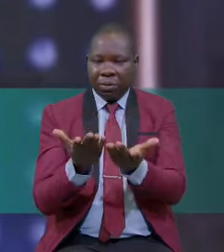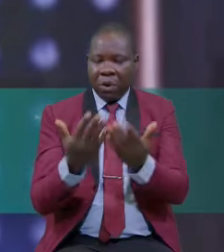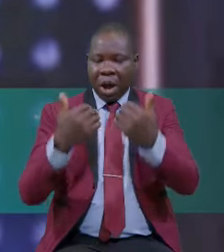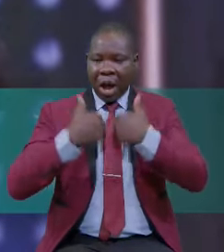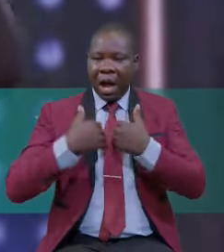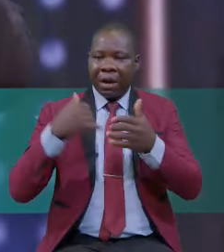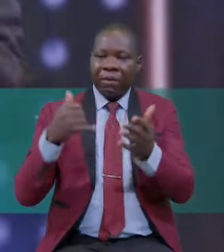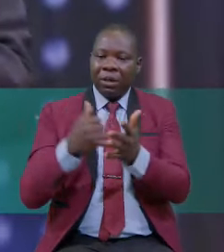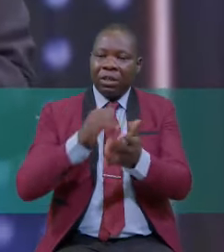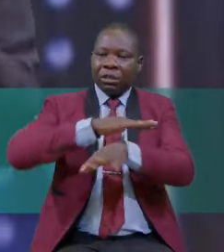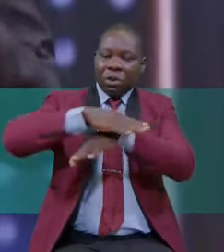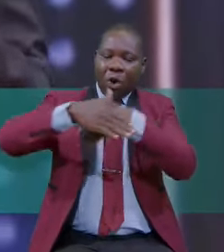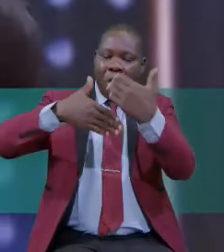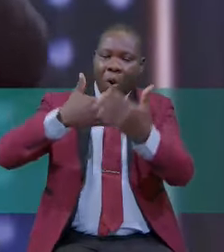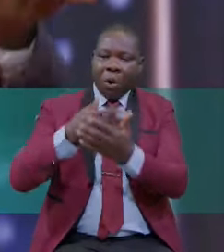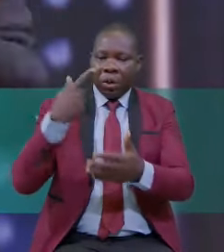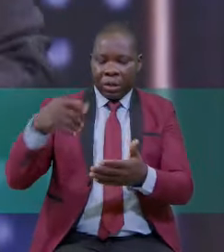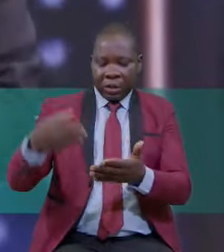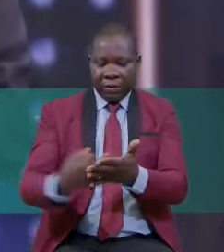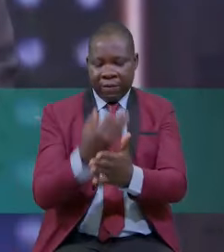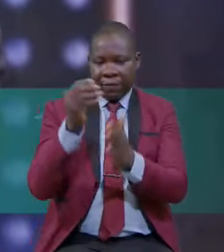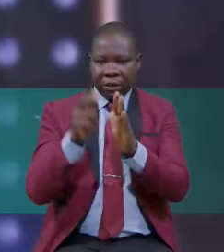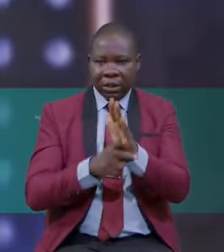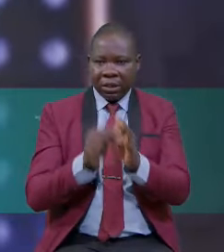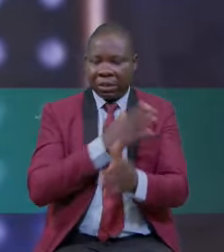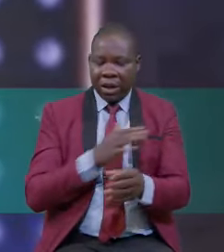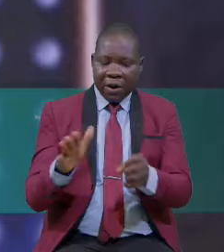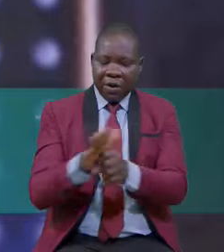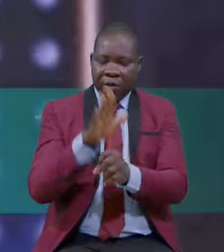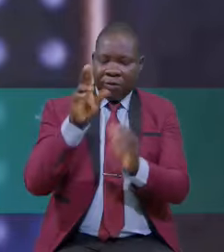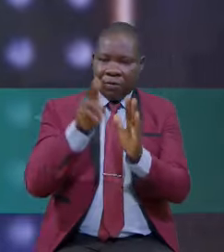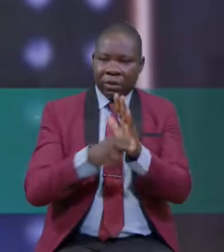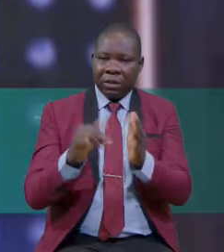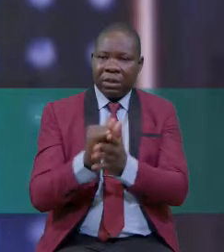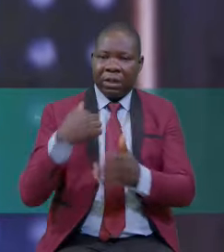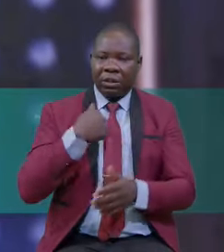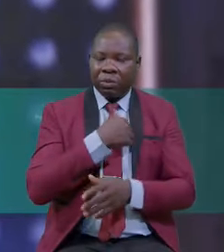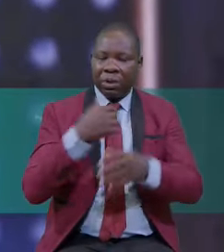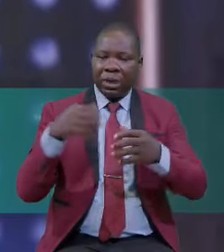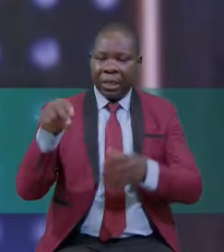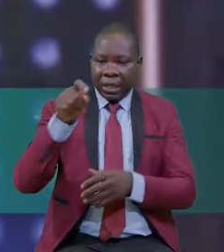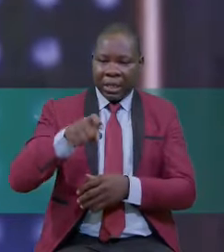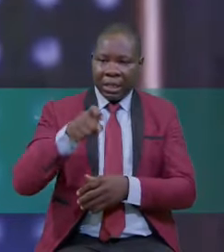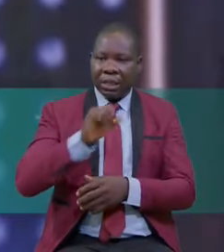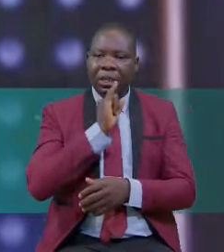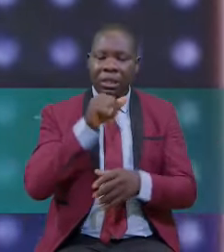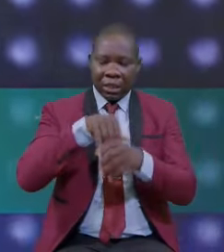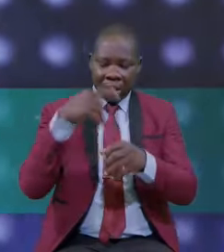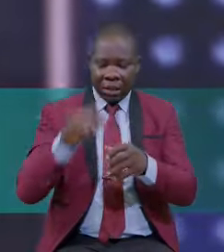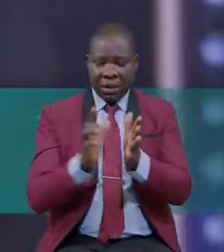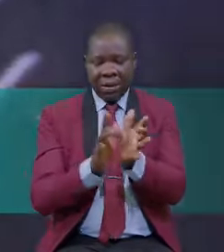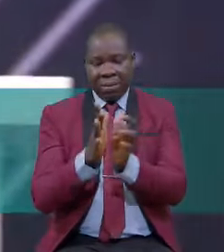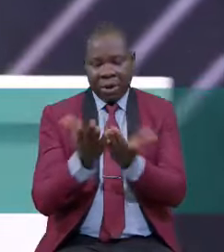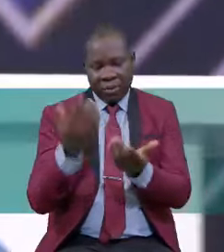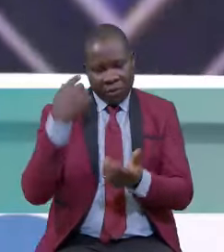have in the Bible for me, for you, for everyone. And it's like the rain that comes from heaven. The